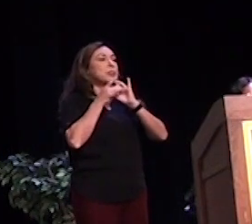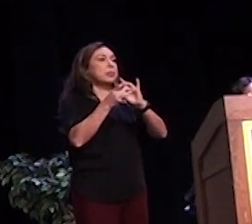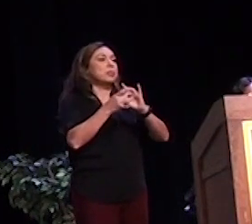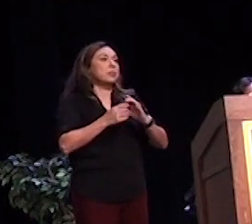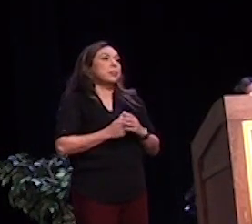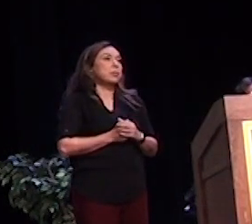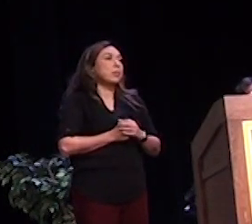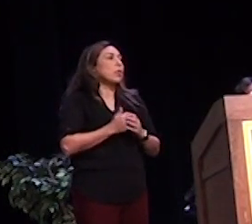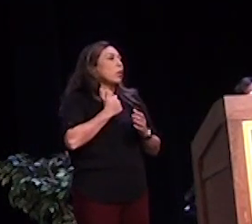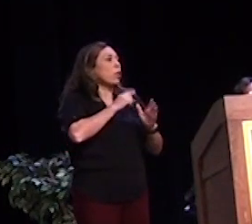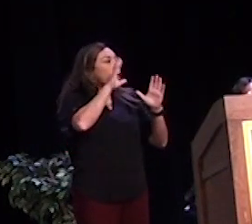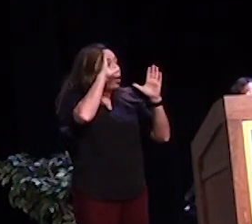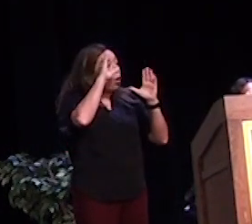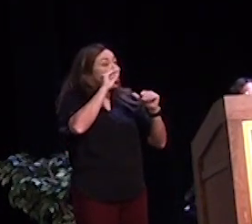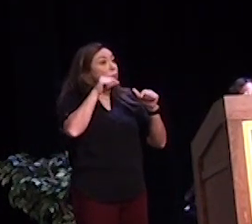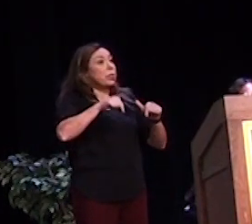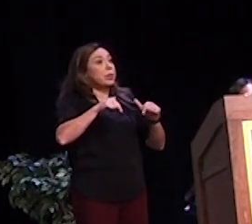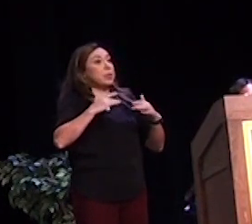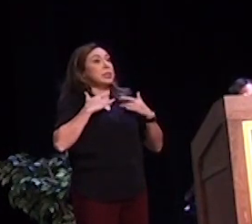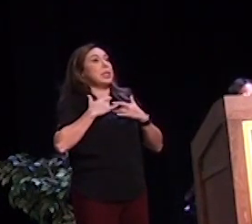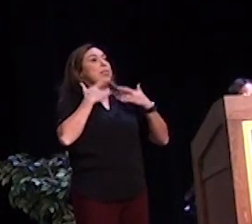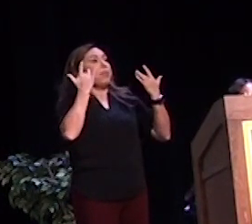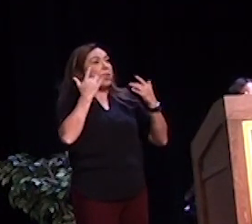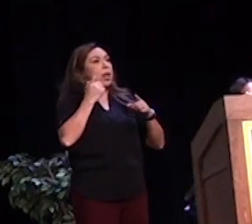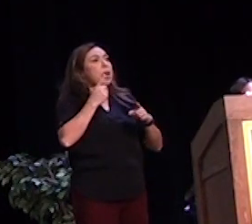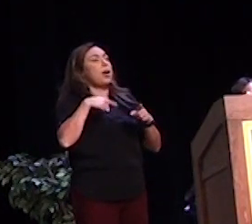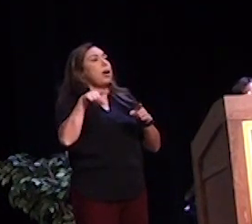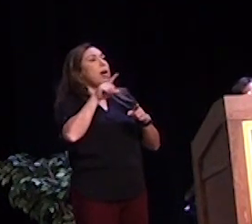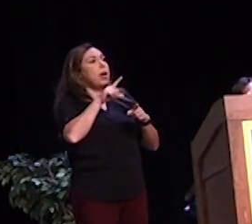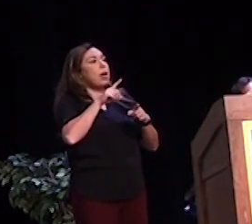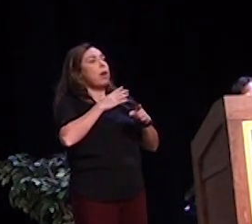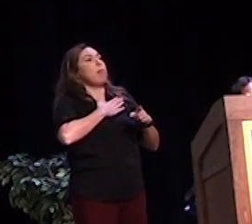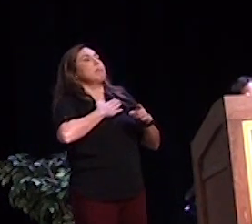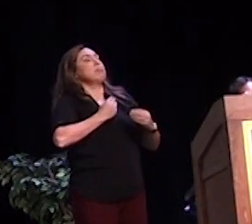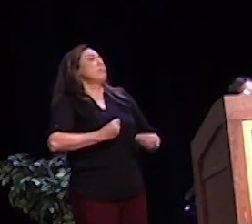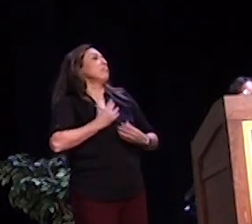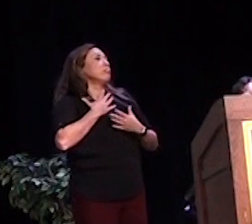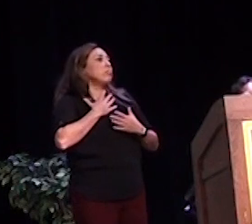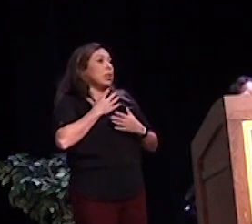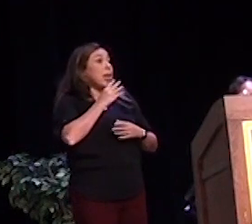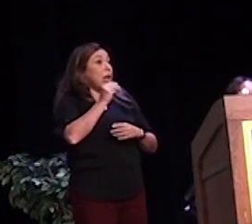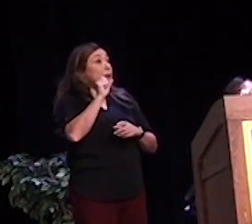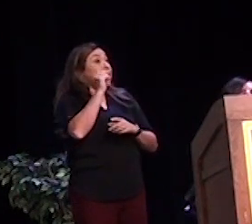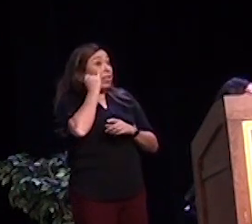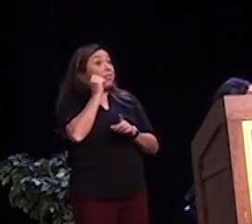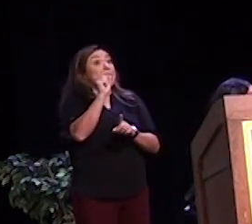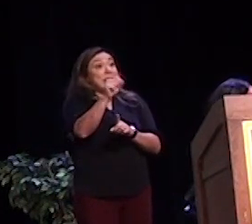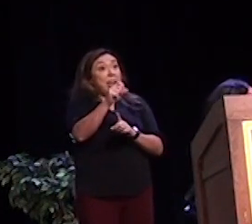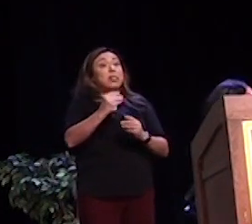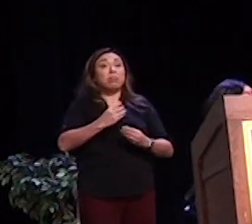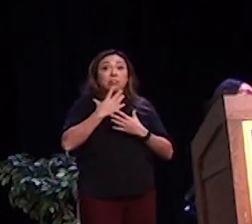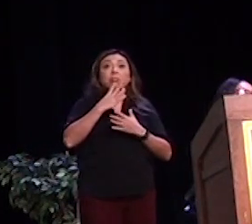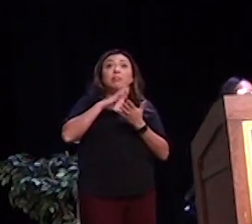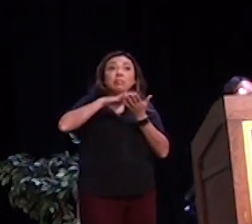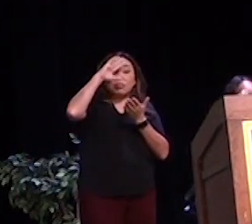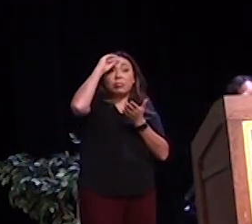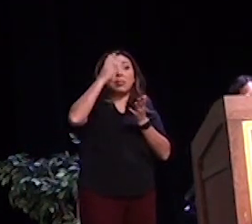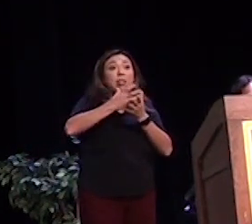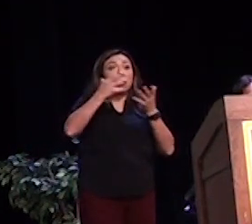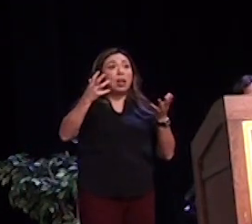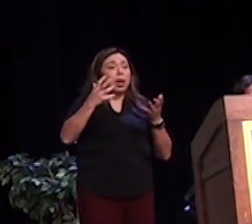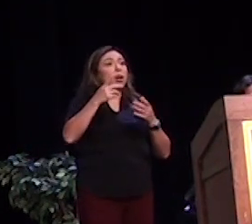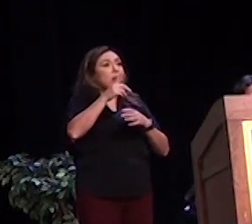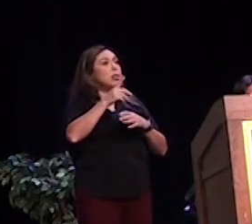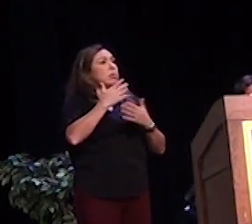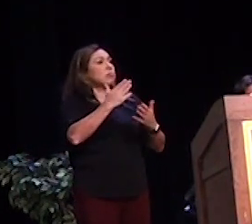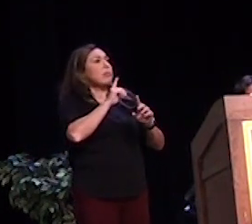together. And we hope that this event resonated with you. And if it did, that you will take your survey